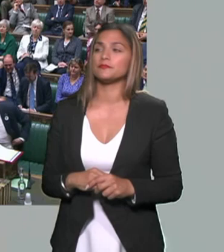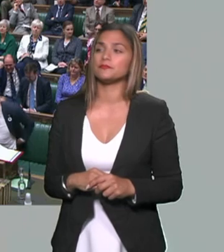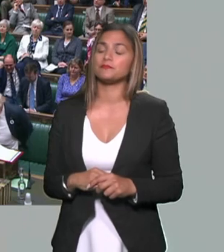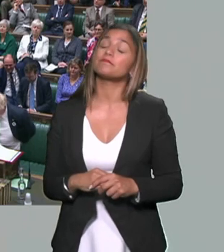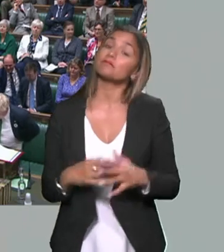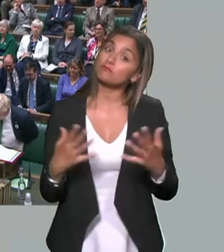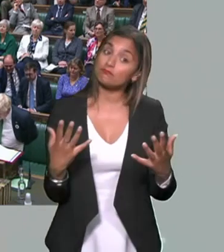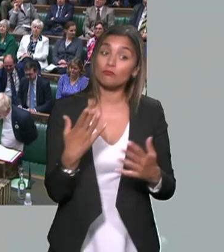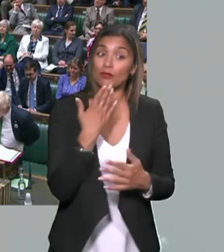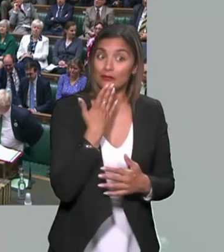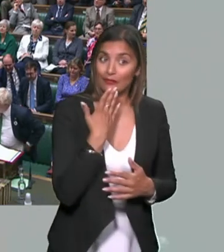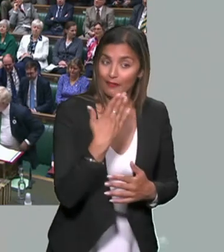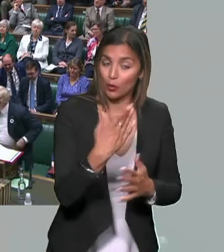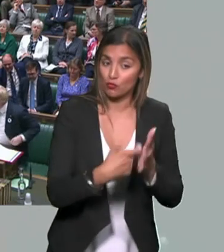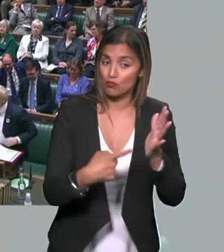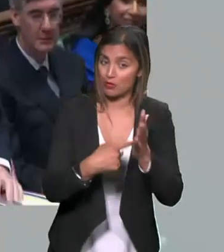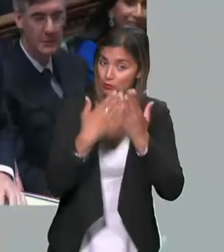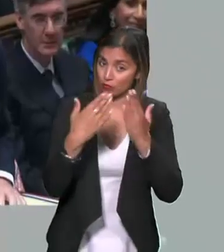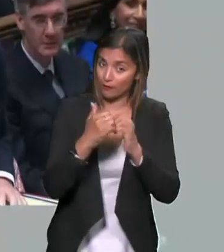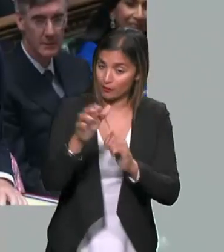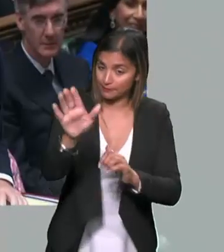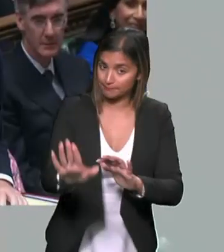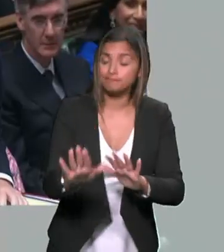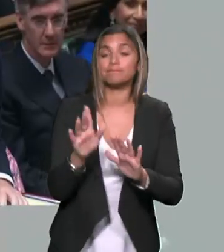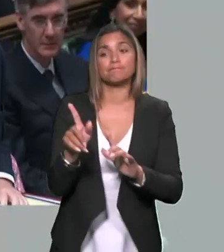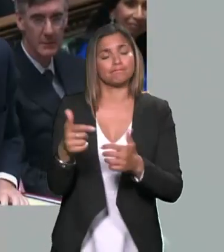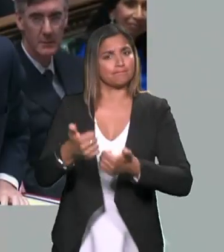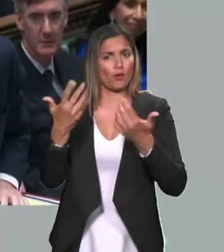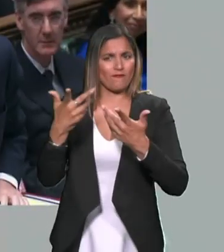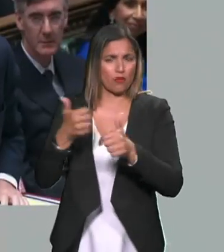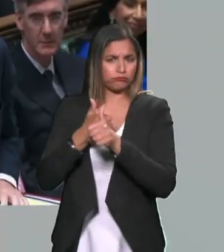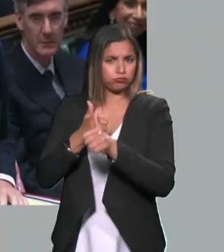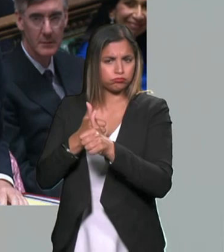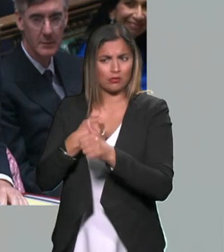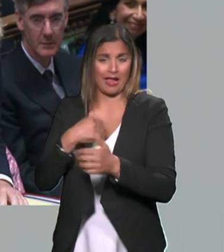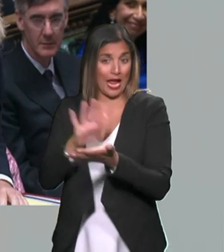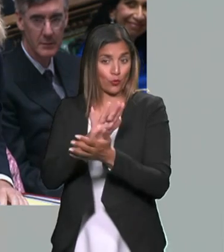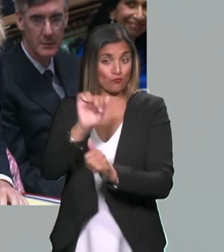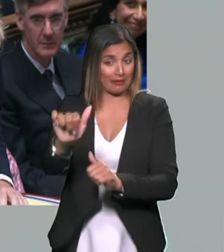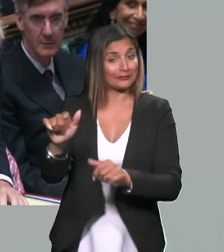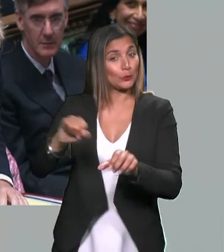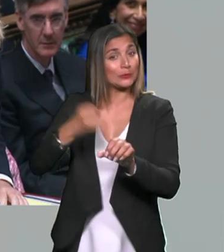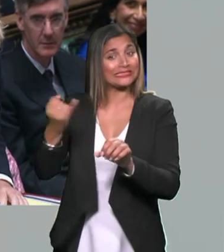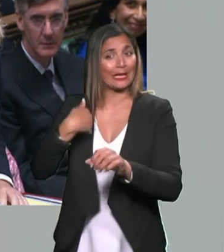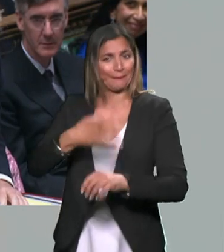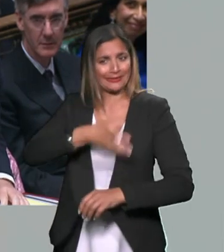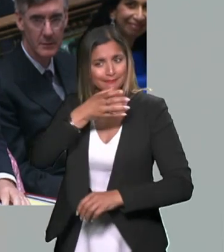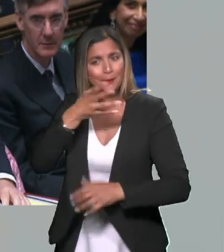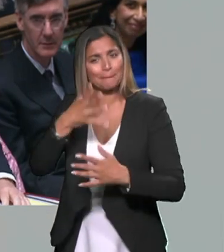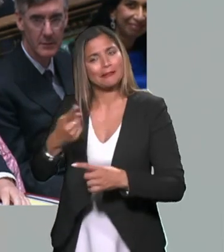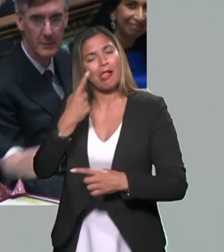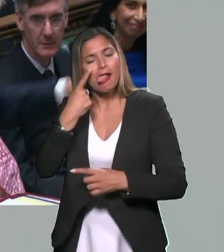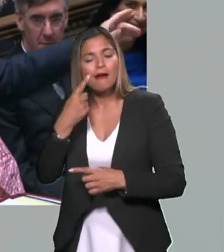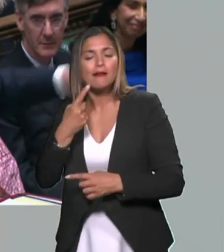that he's a great champion for Abercrombie, and I much enjoyed the Penderyn whisky that we sampled